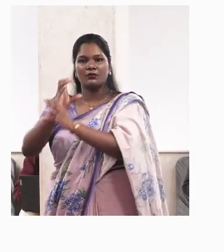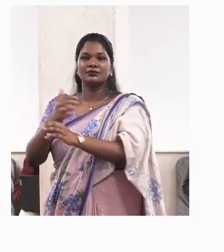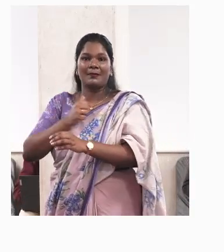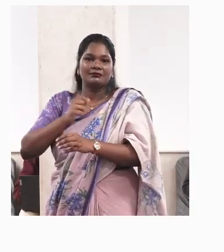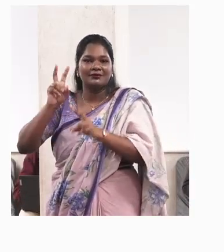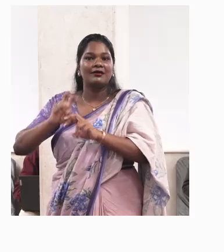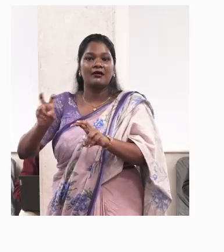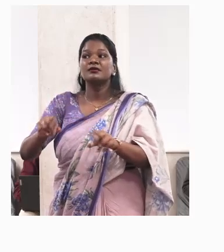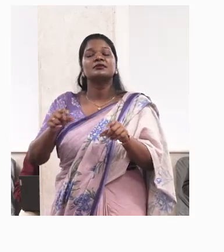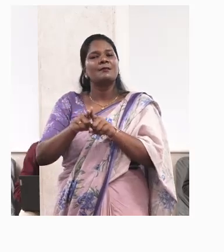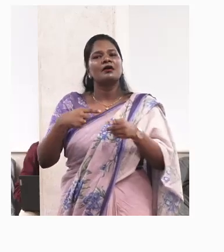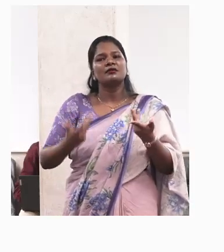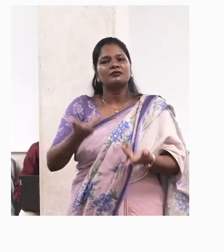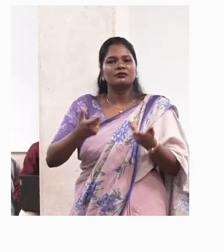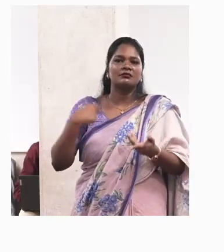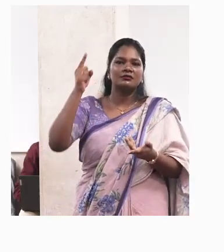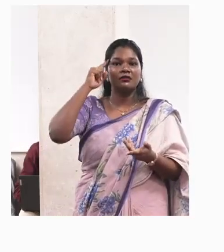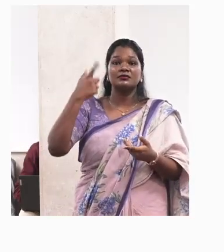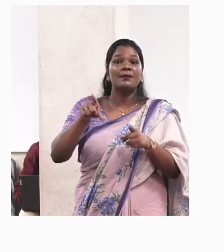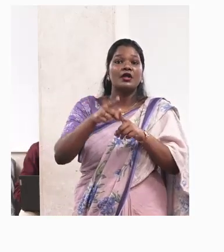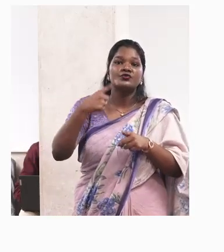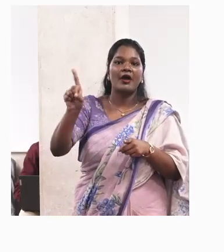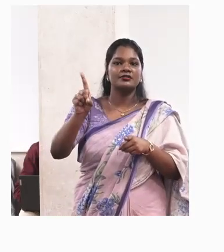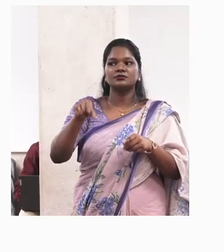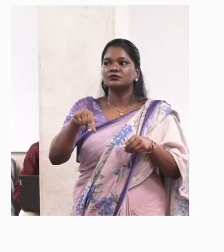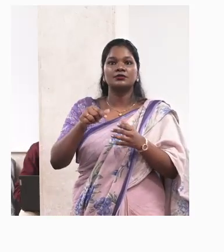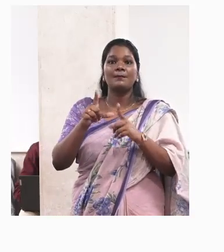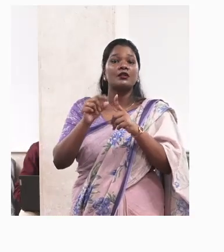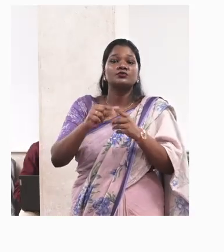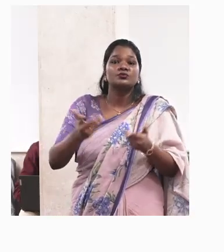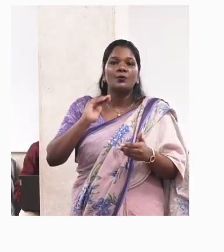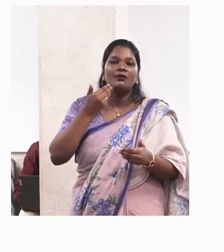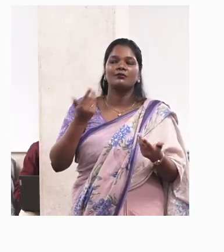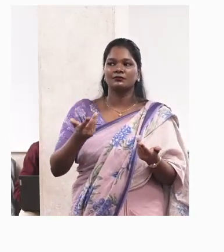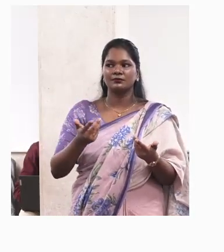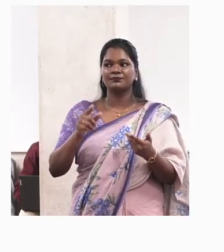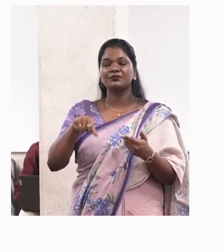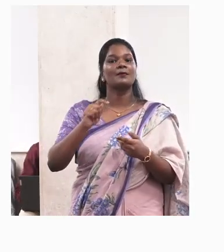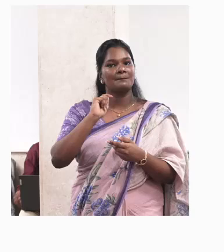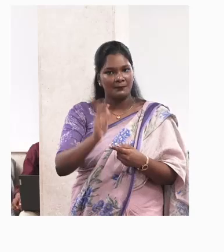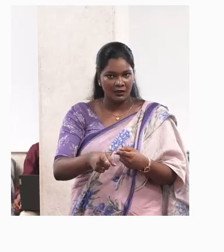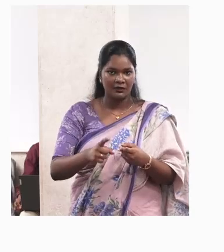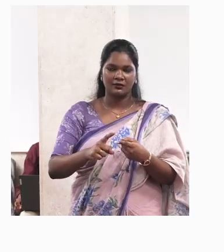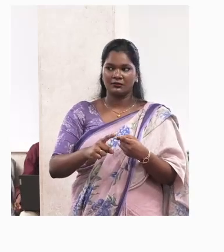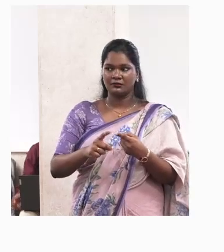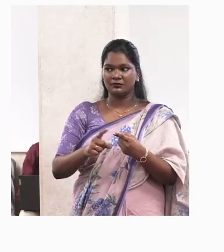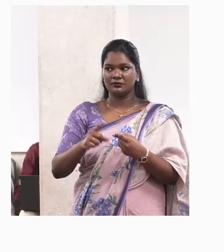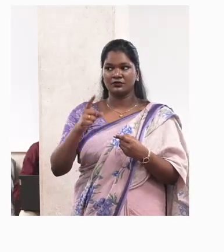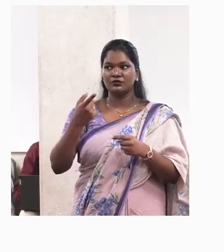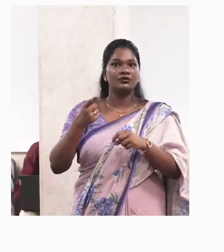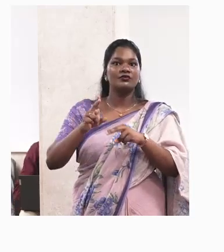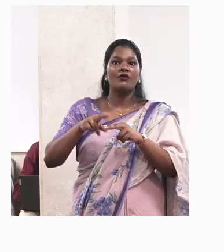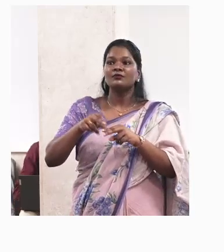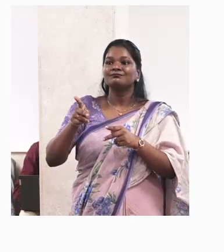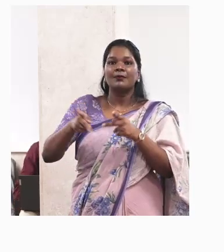But I think the right moment to do it and paying it only the sort of